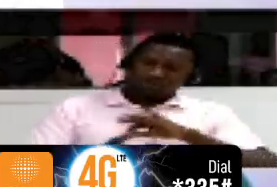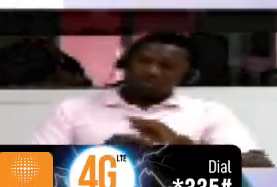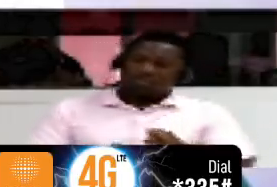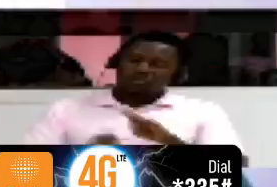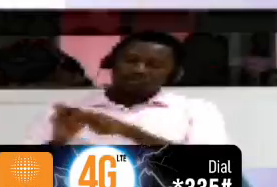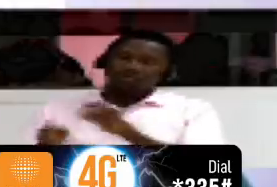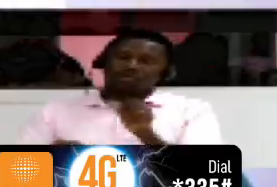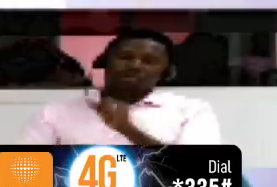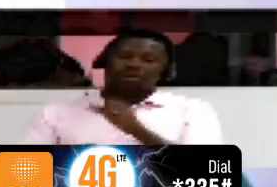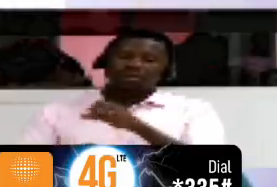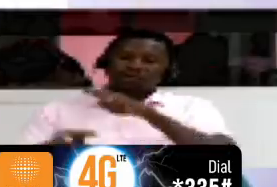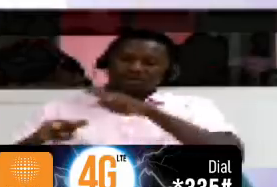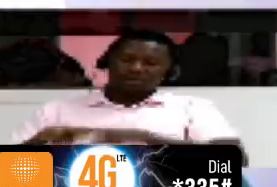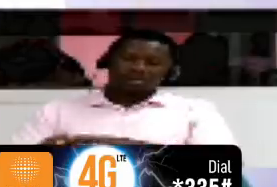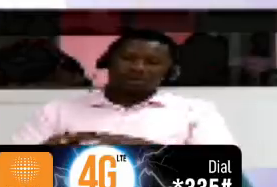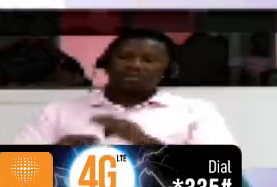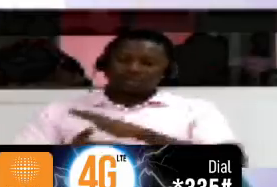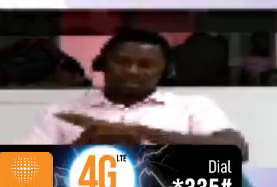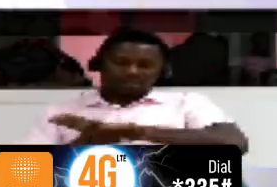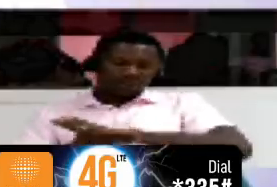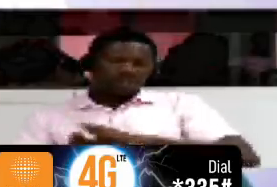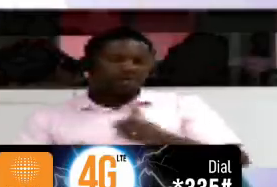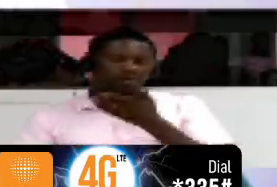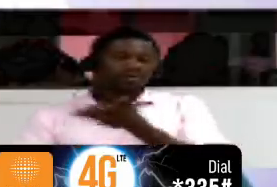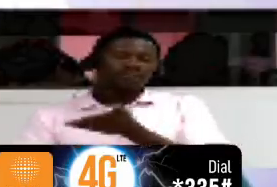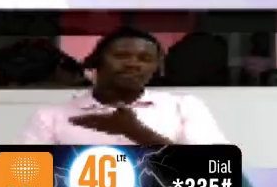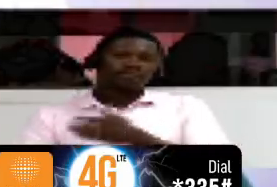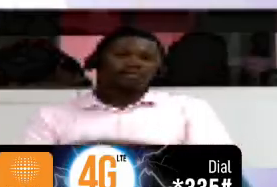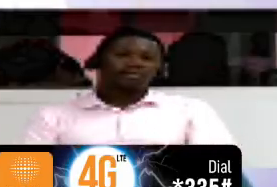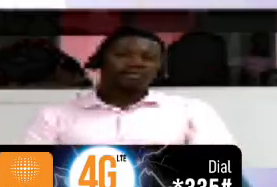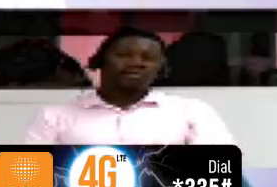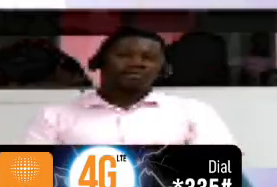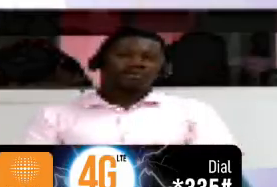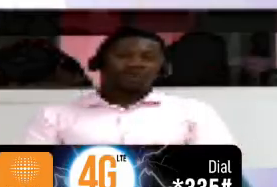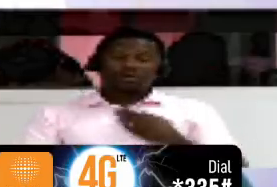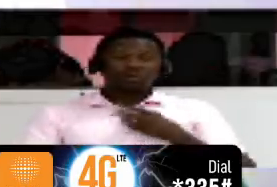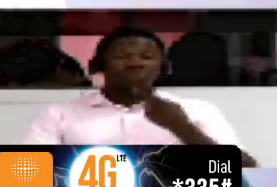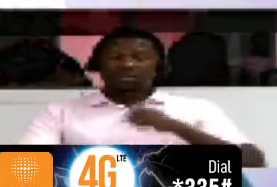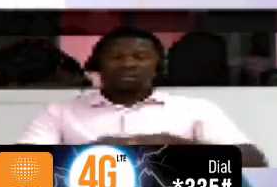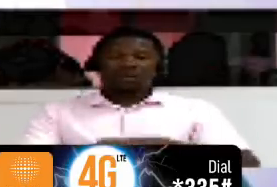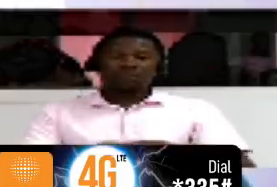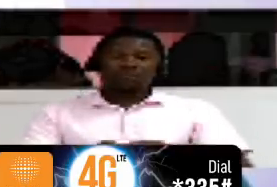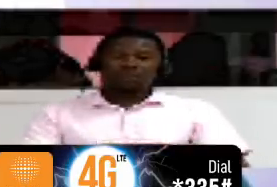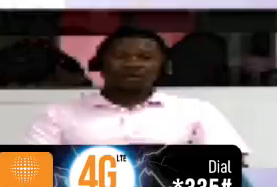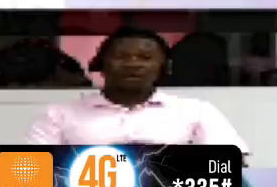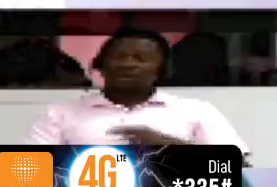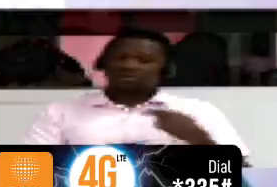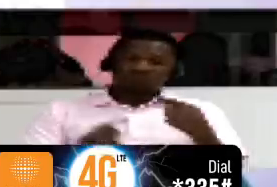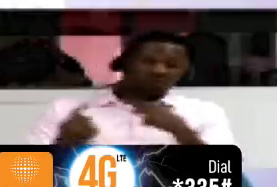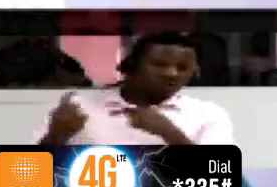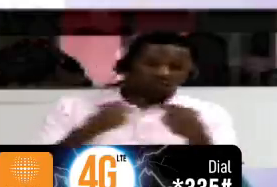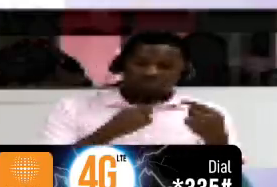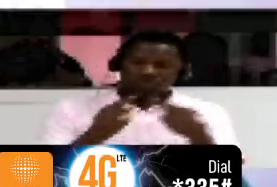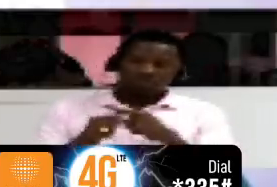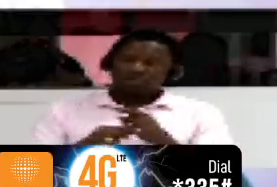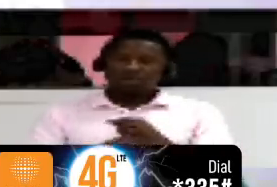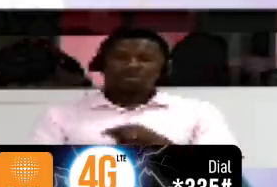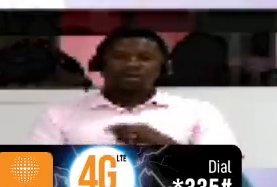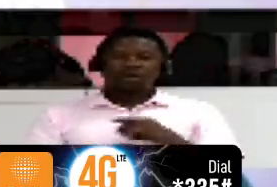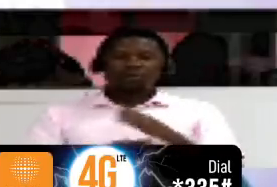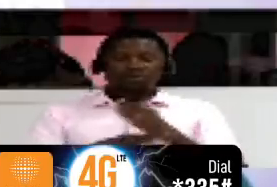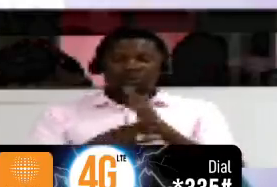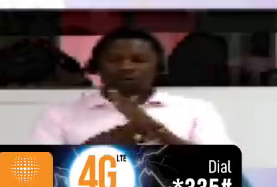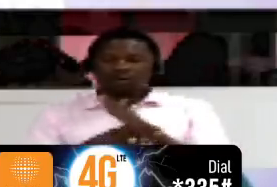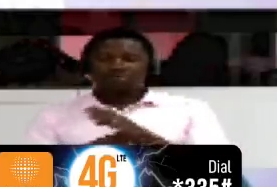another seat where it is clear. So it was during the course of this, a heated debate ensued